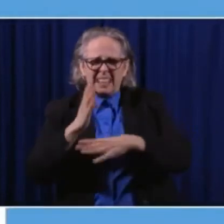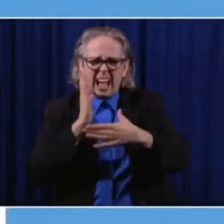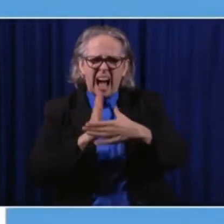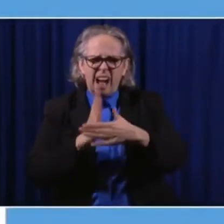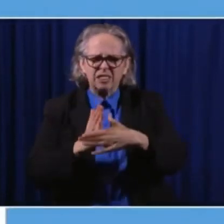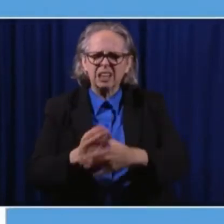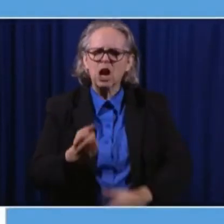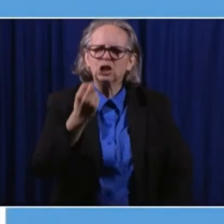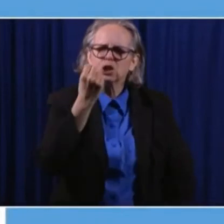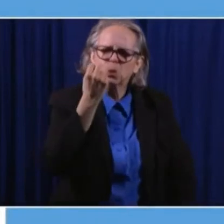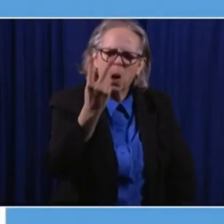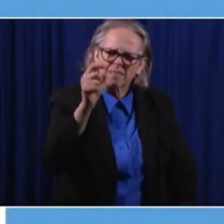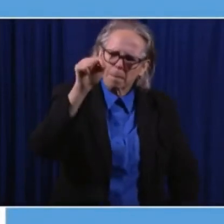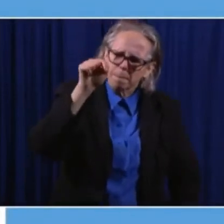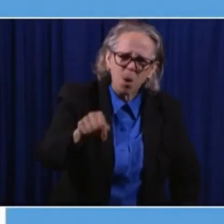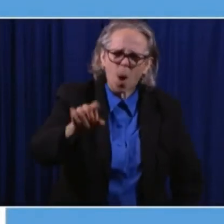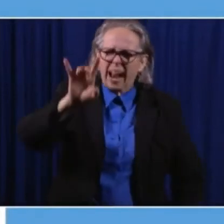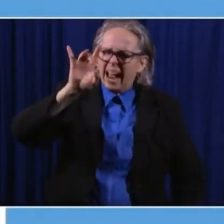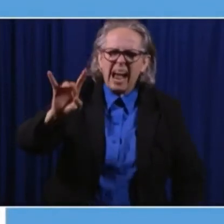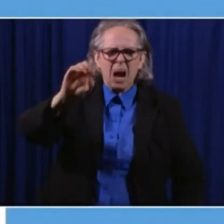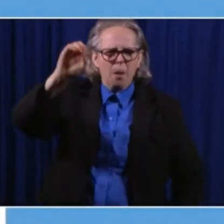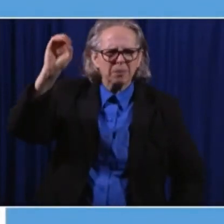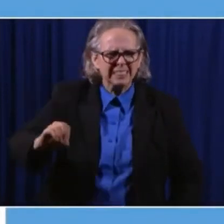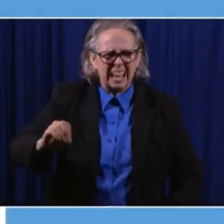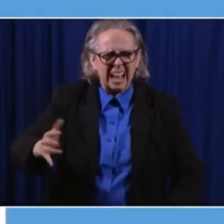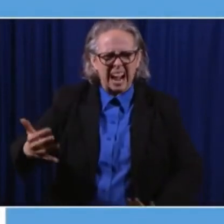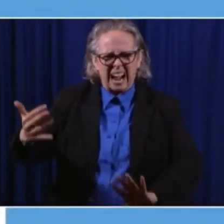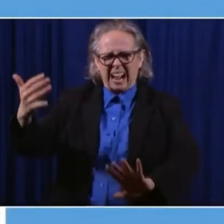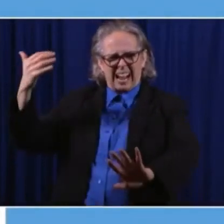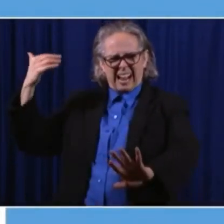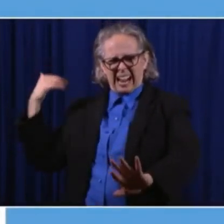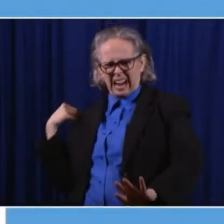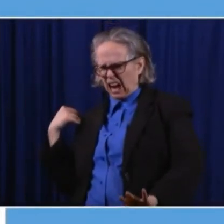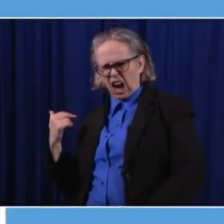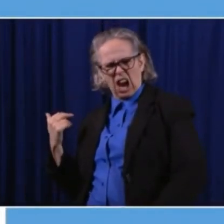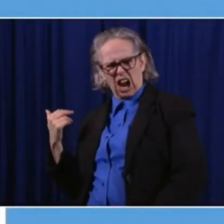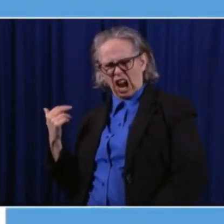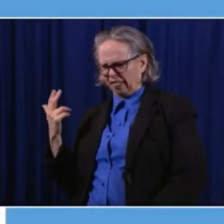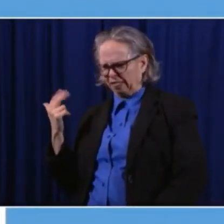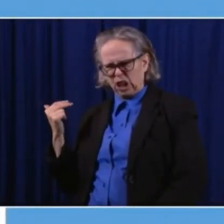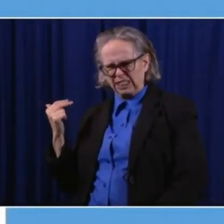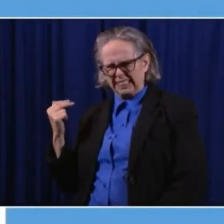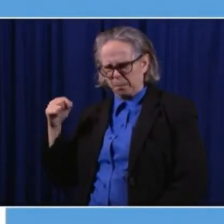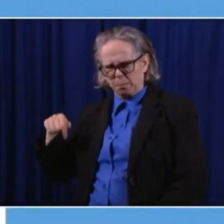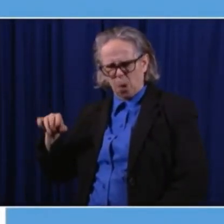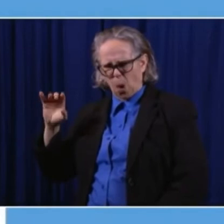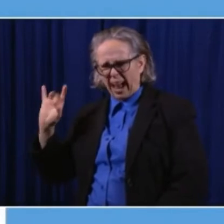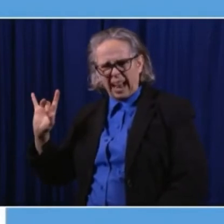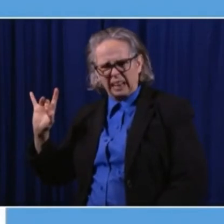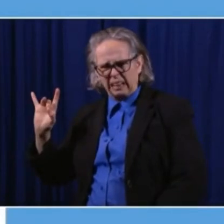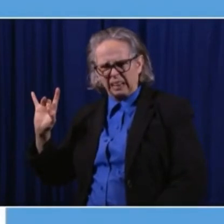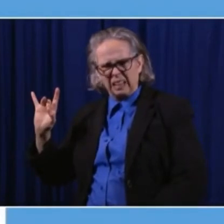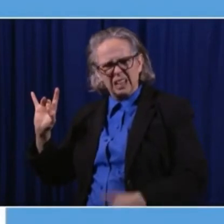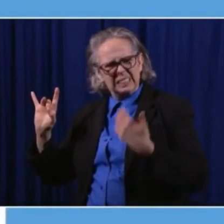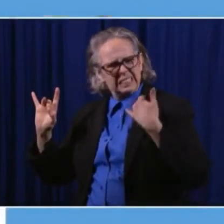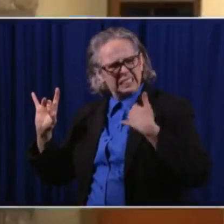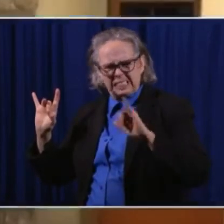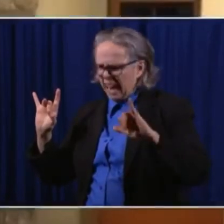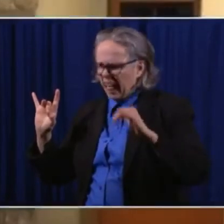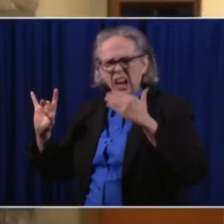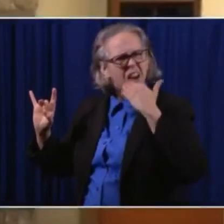day was 13.8. So certainly not heading in the right direction. So let's talk a little